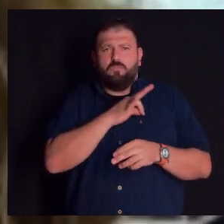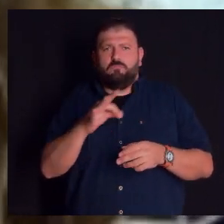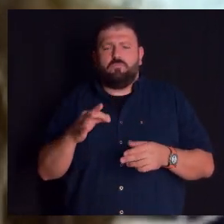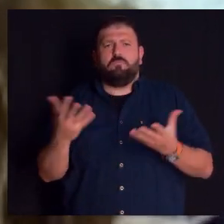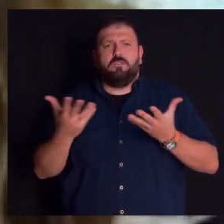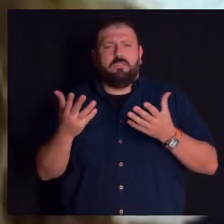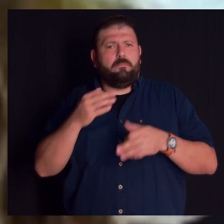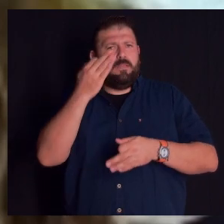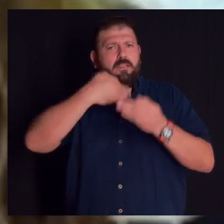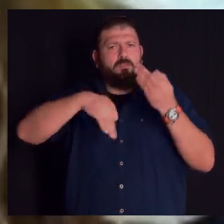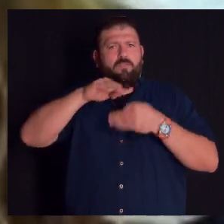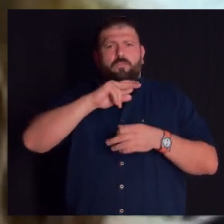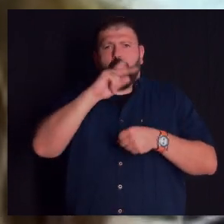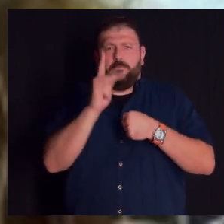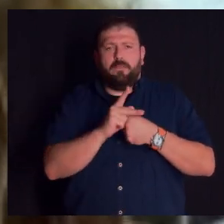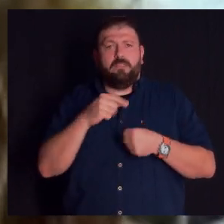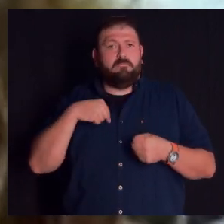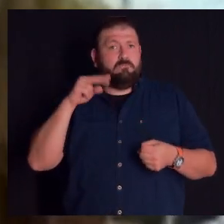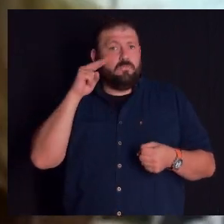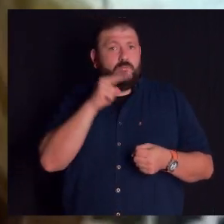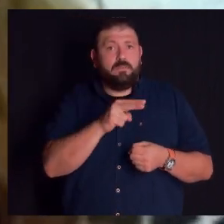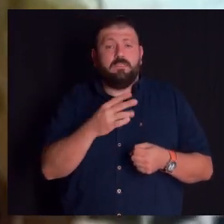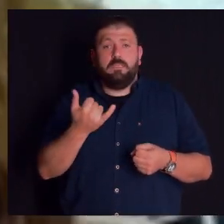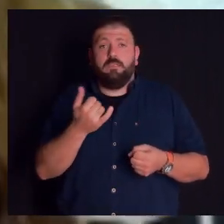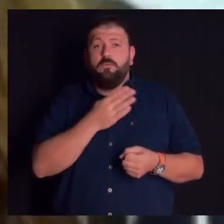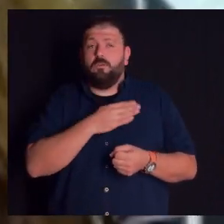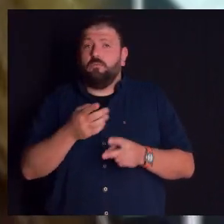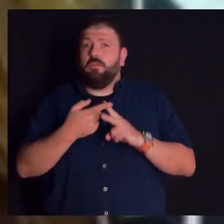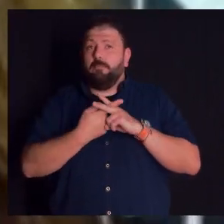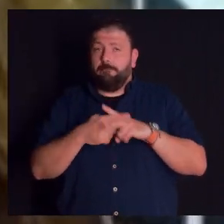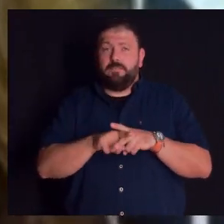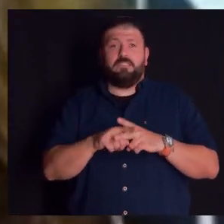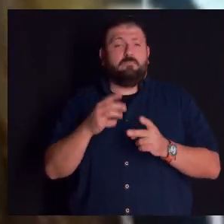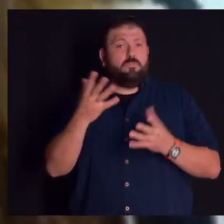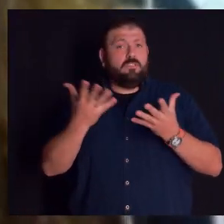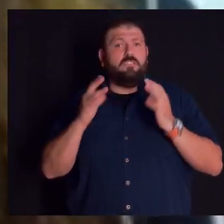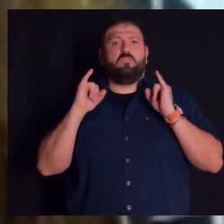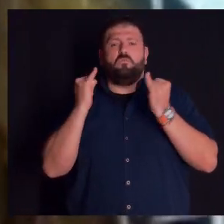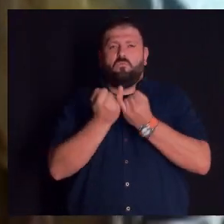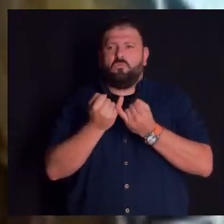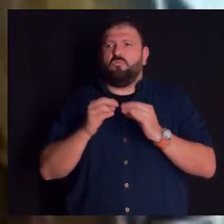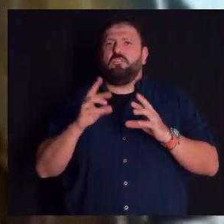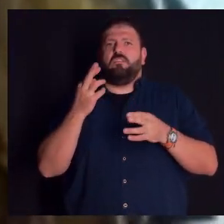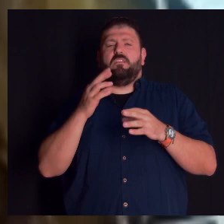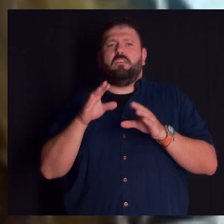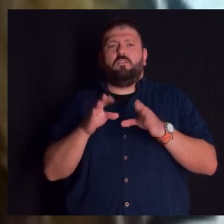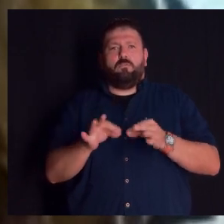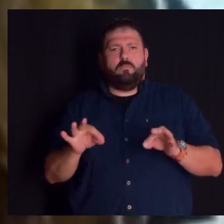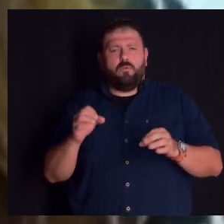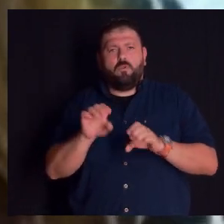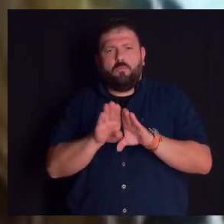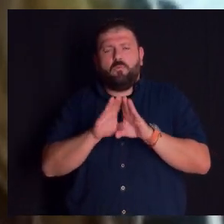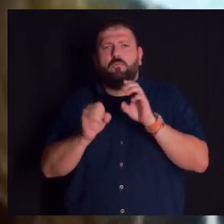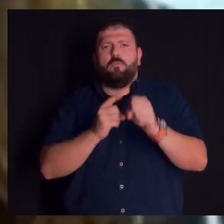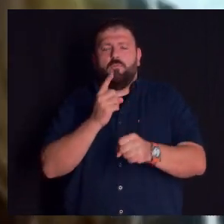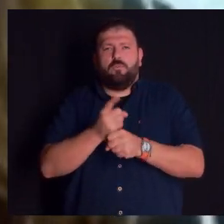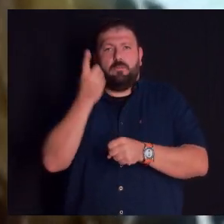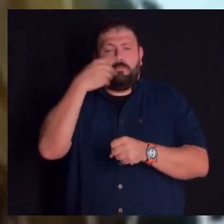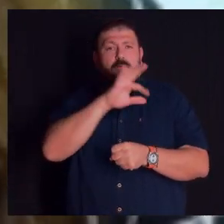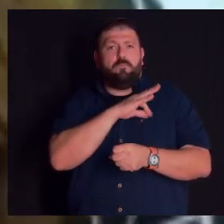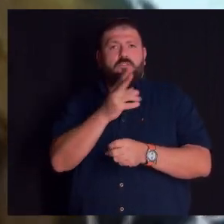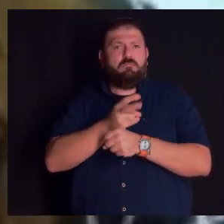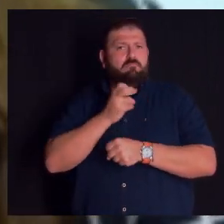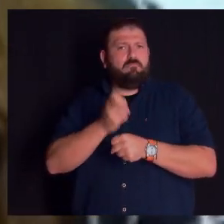center, but we open the whole country and from other countries, and we start to have opportunities with more than 100